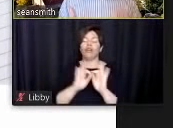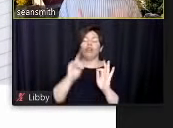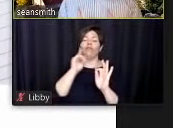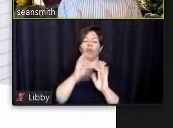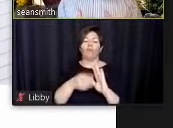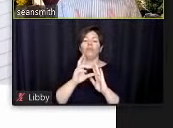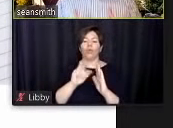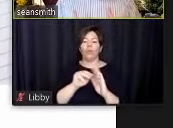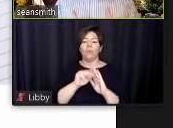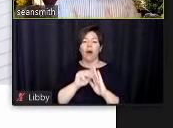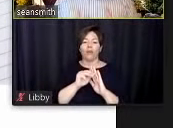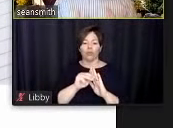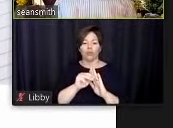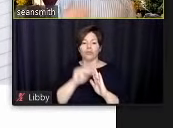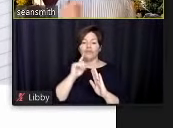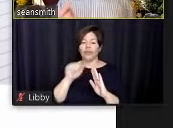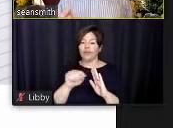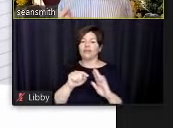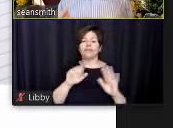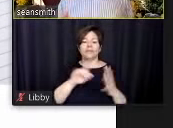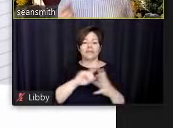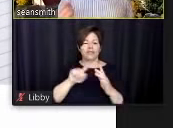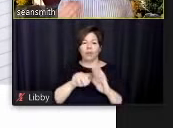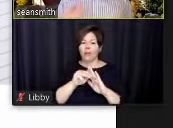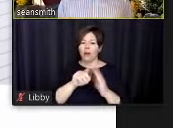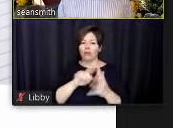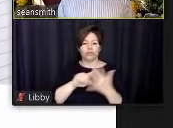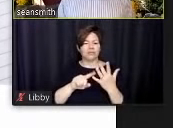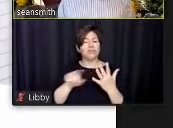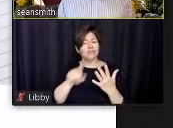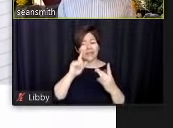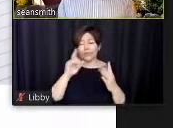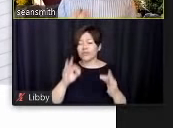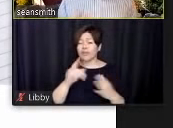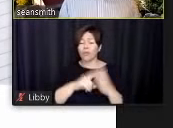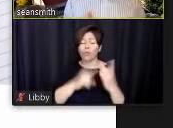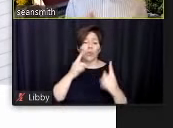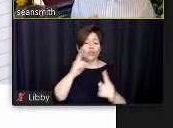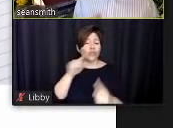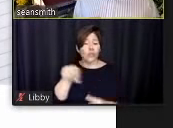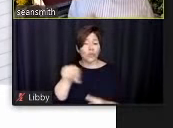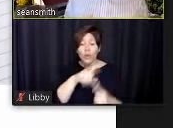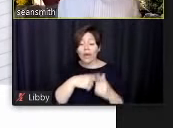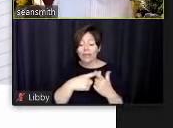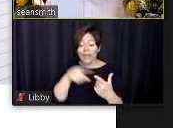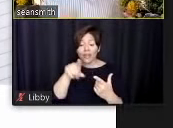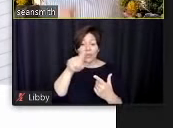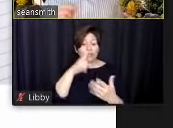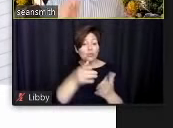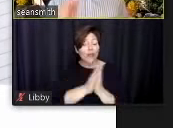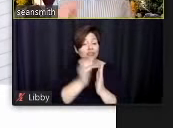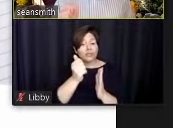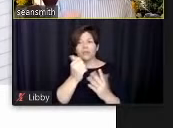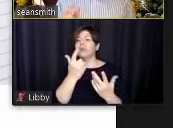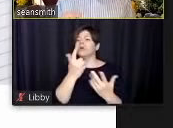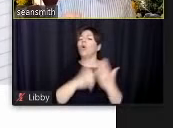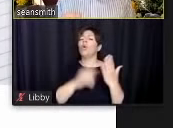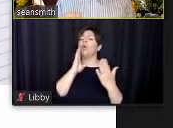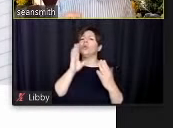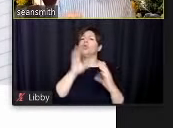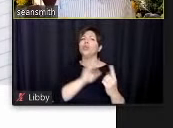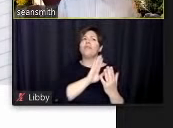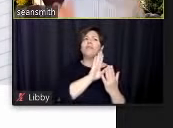A blended learning, et cetera. I think you need to determine what's going to work for you. And then you need to be asking yourself, what are you going to do